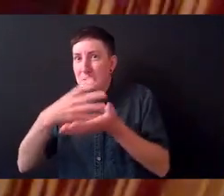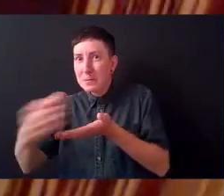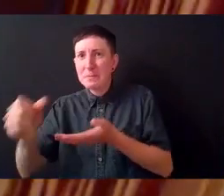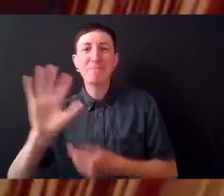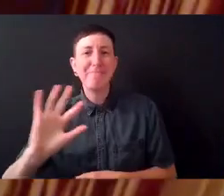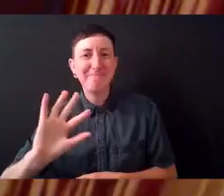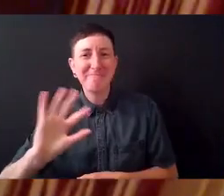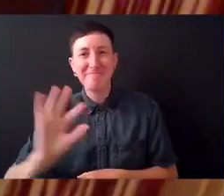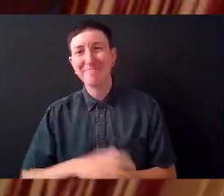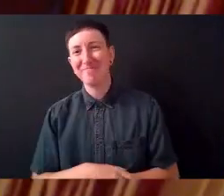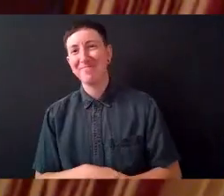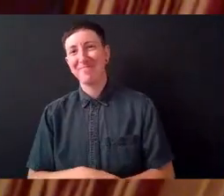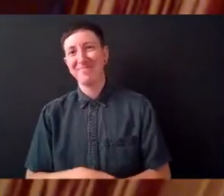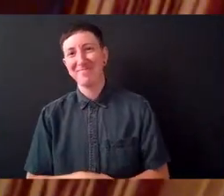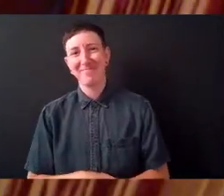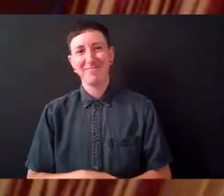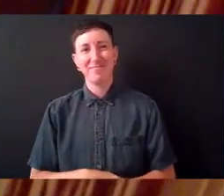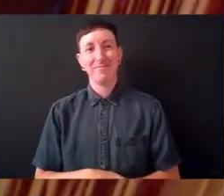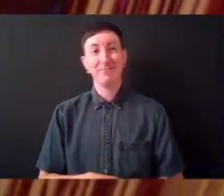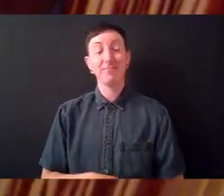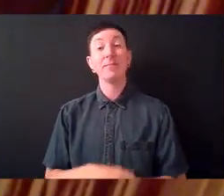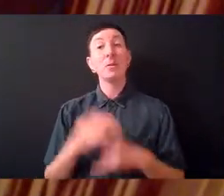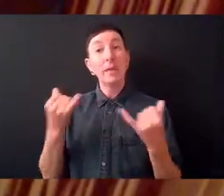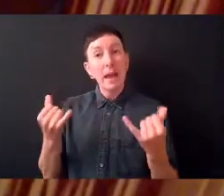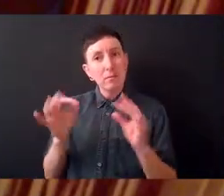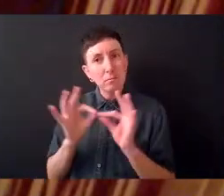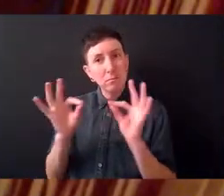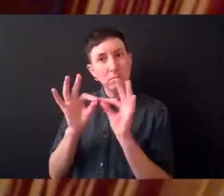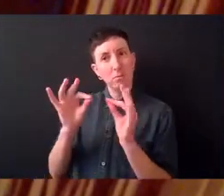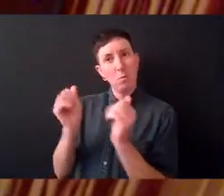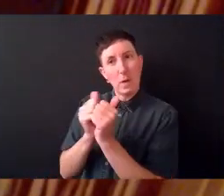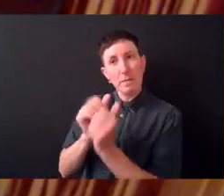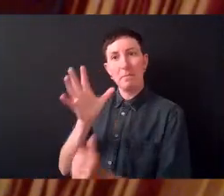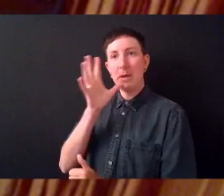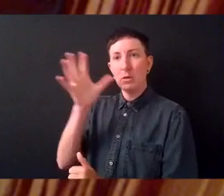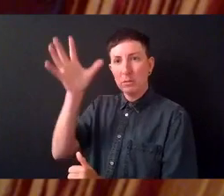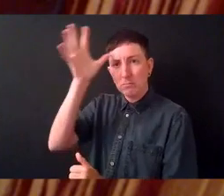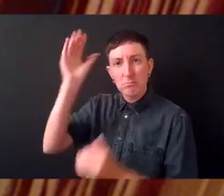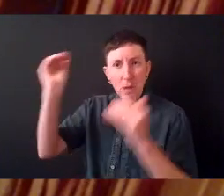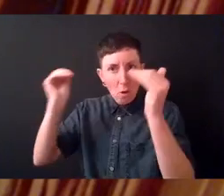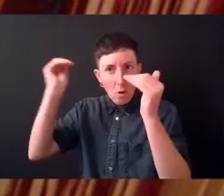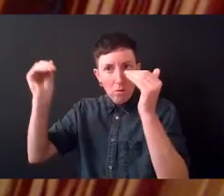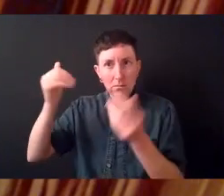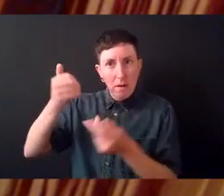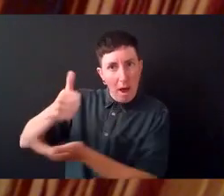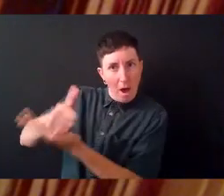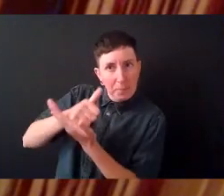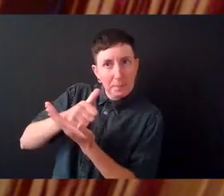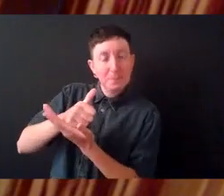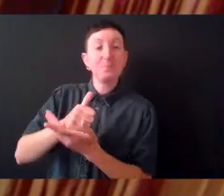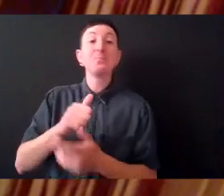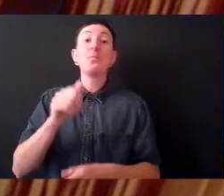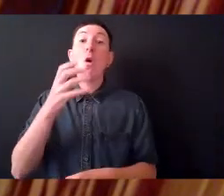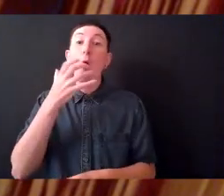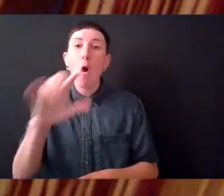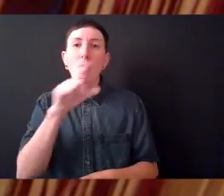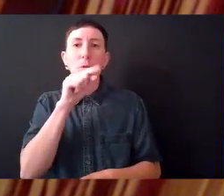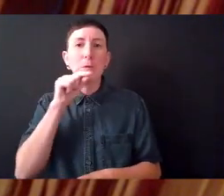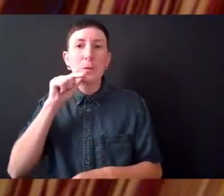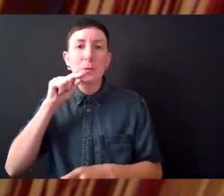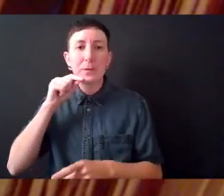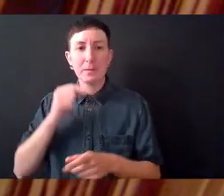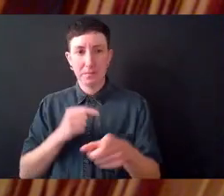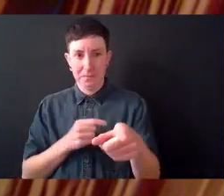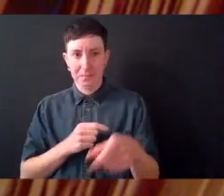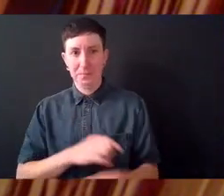adult supervision, I'm gonna grab my glue gun. Mine's nice and hot, don't touch it. We're gonna add a little bit of glue onto the